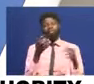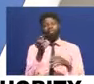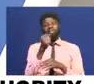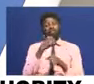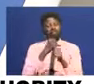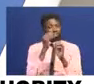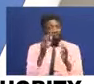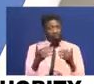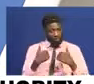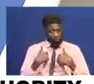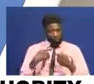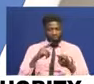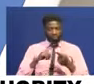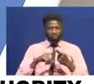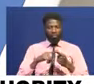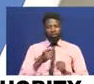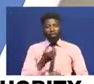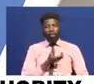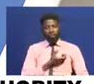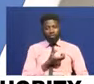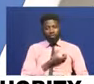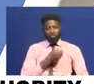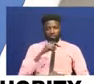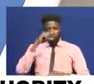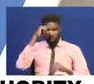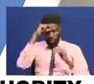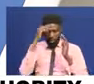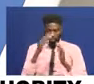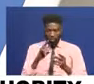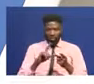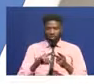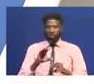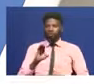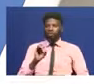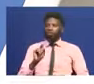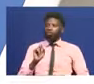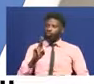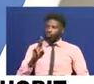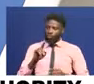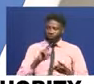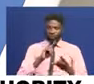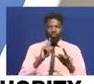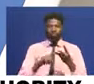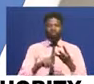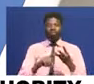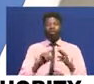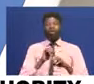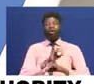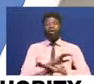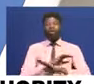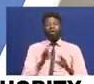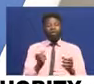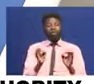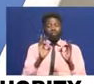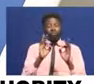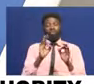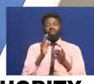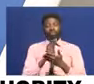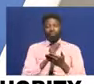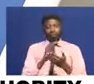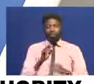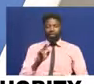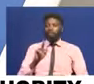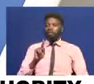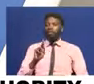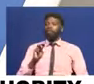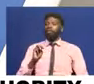the Council of Governors represented, the CEC Health Caucus represented. We have got COTU represented. We have got the informal sector. We have got the Kenya Medical Association. We have got the